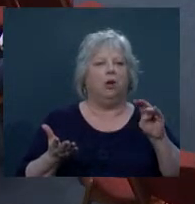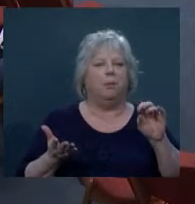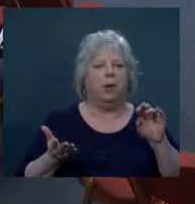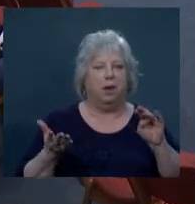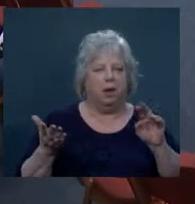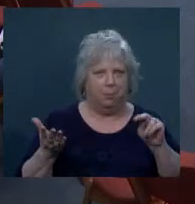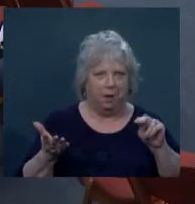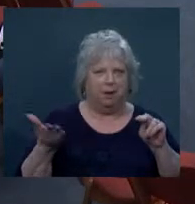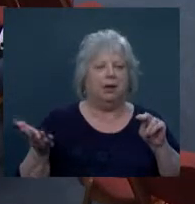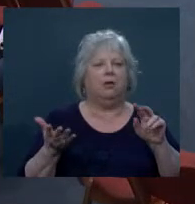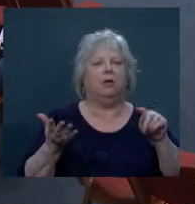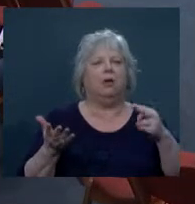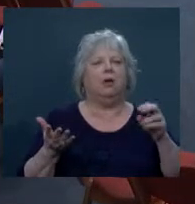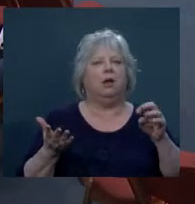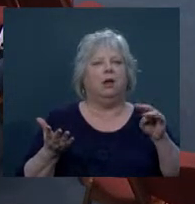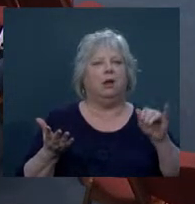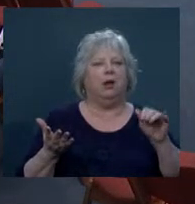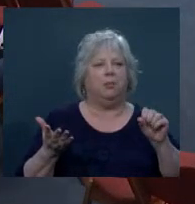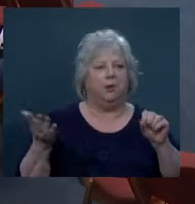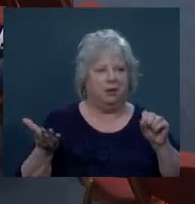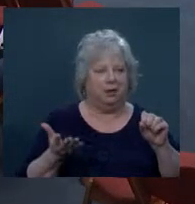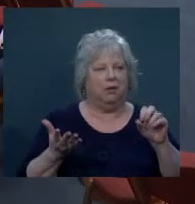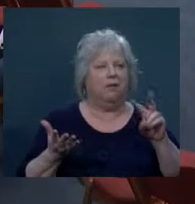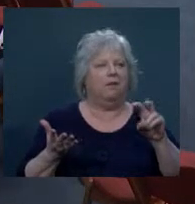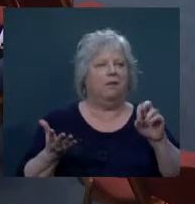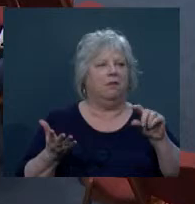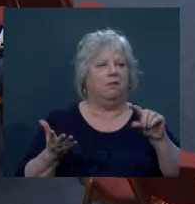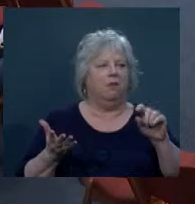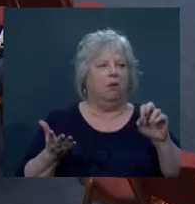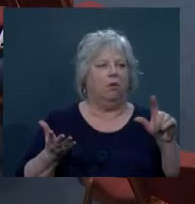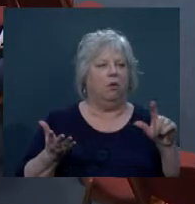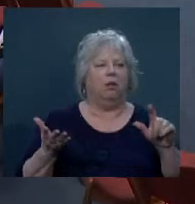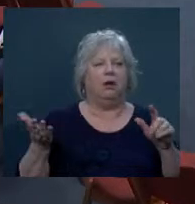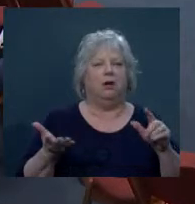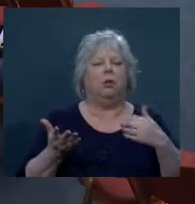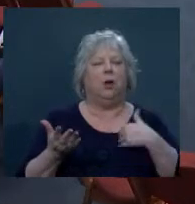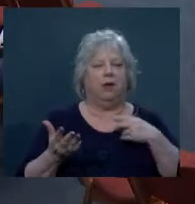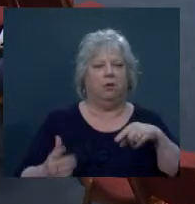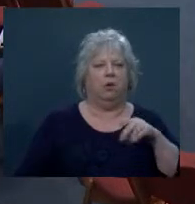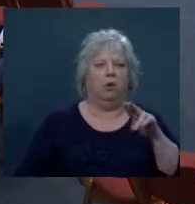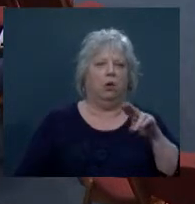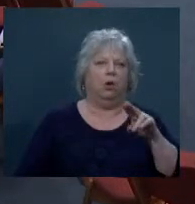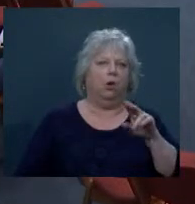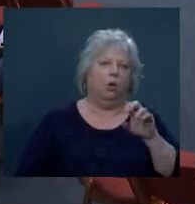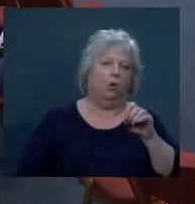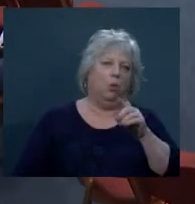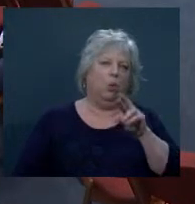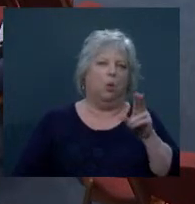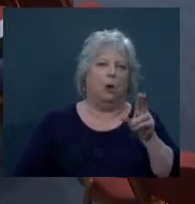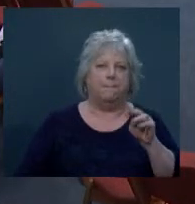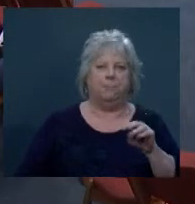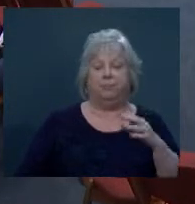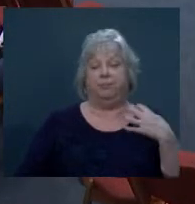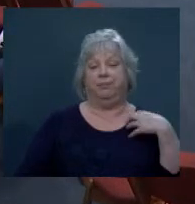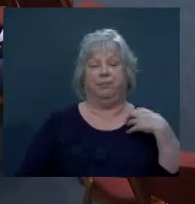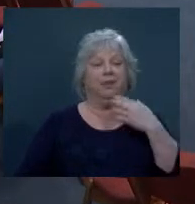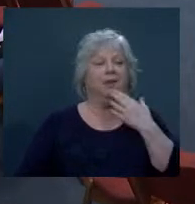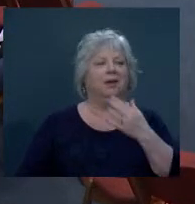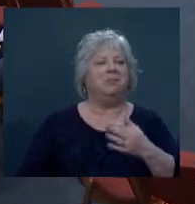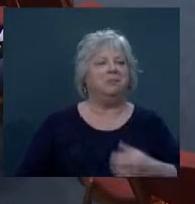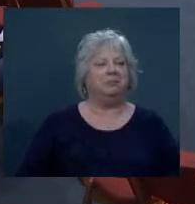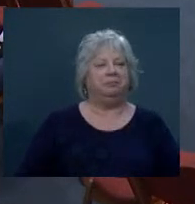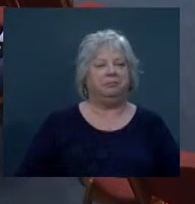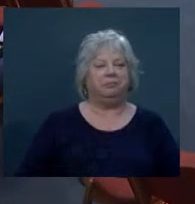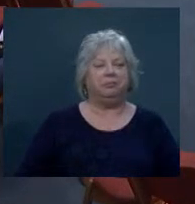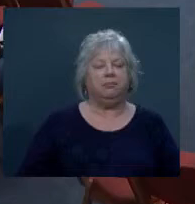Here. Commissioner Thomas. Here. And Commissioner Vogel. Here. Do have a quorum. Thank you. You've been supplied with